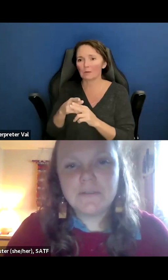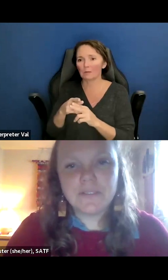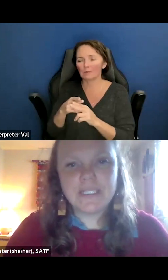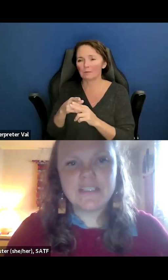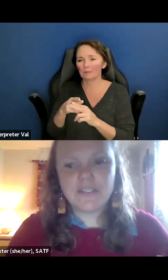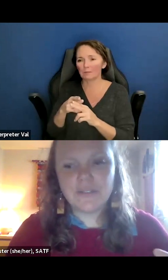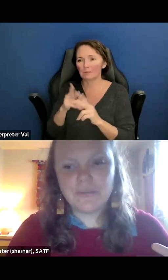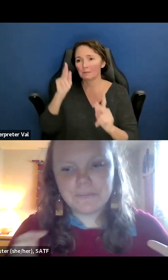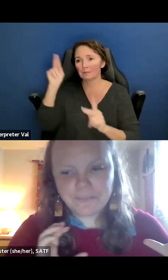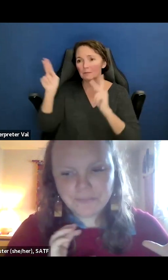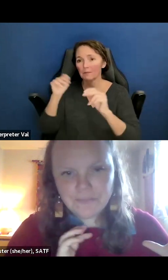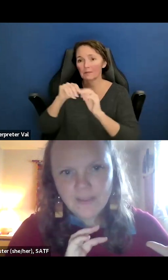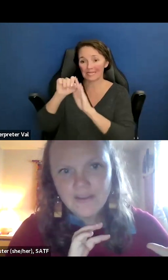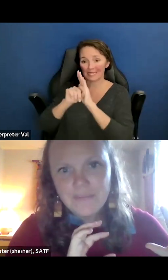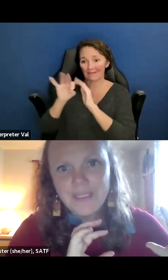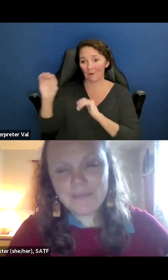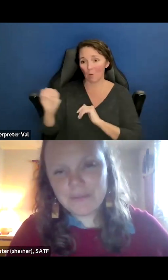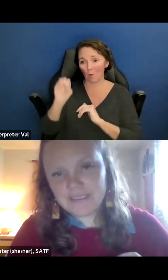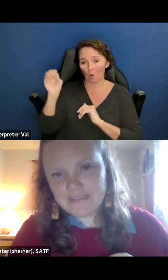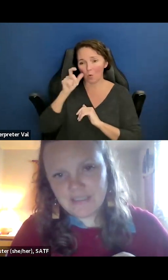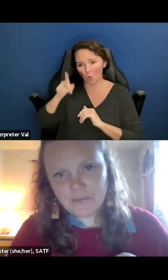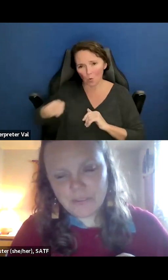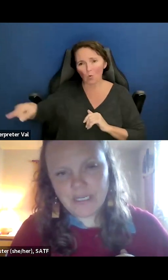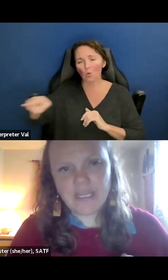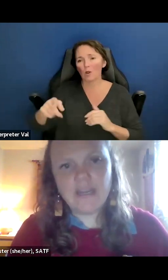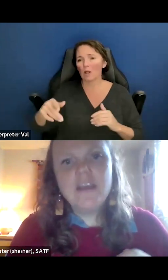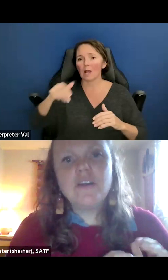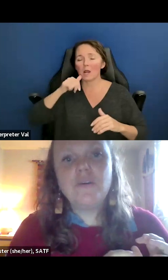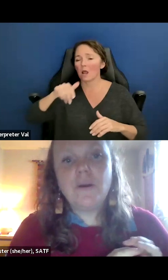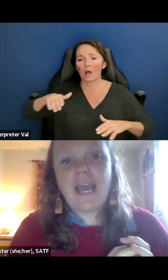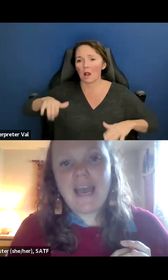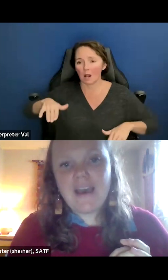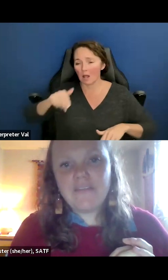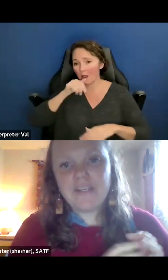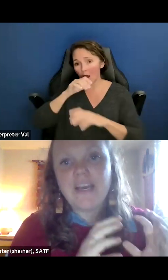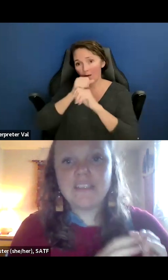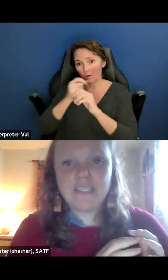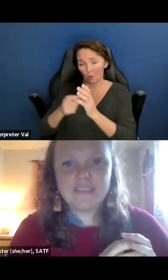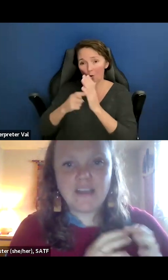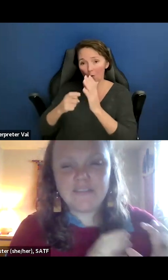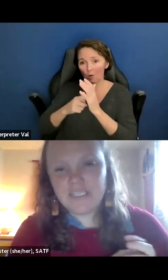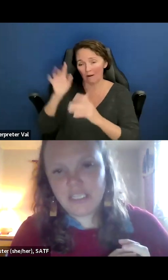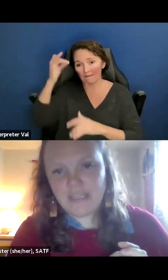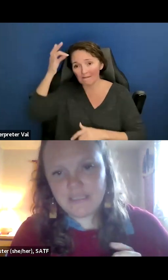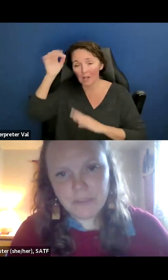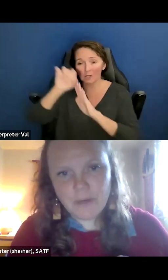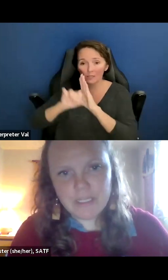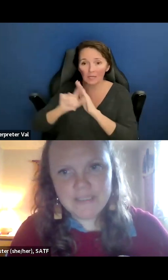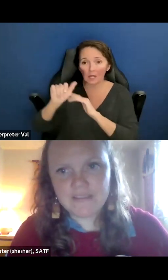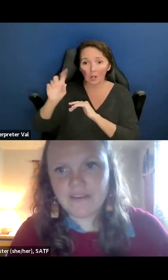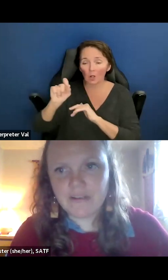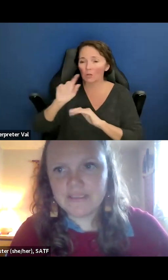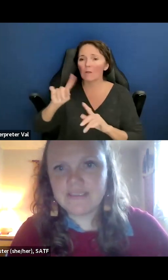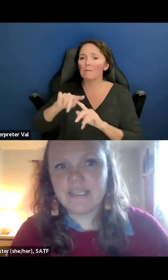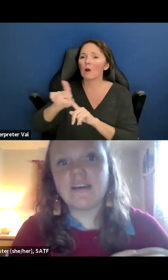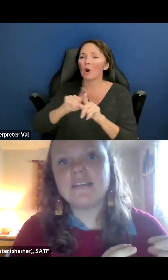specifically referring to people in the state of Oregon who have not just confidentiality